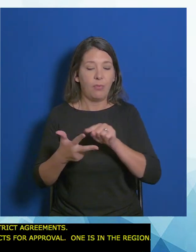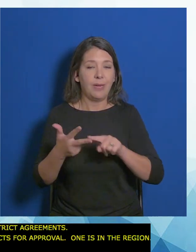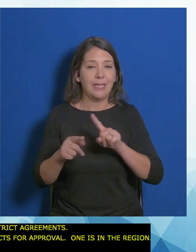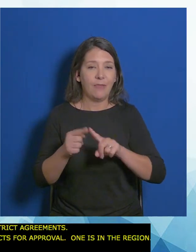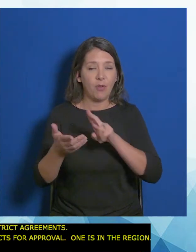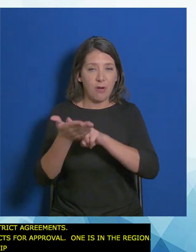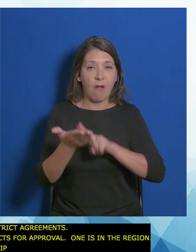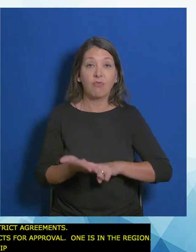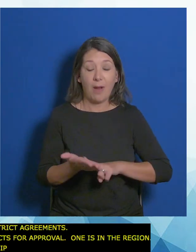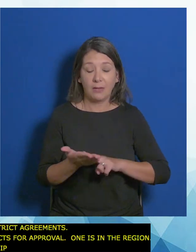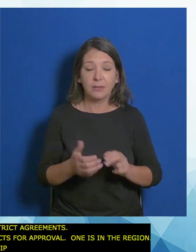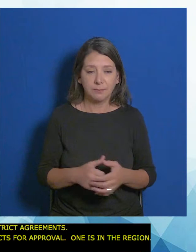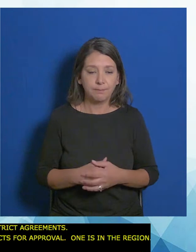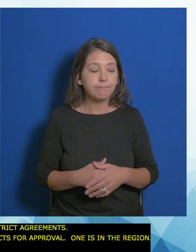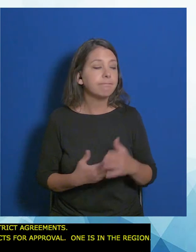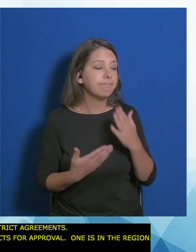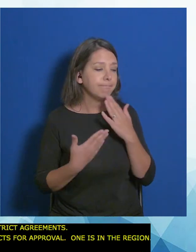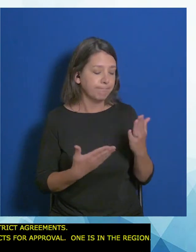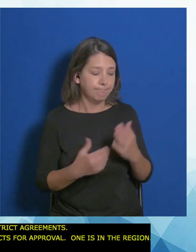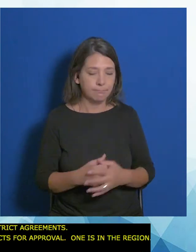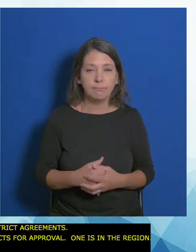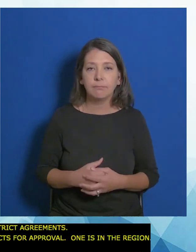Thank you.